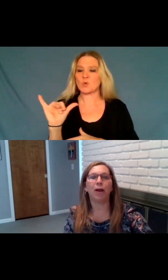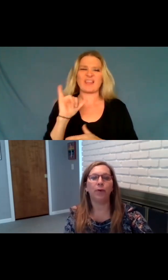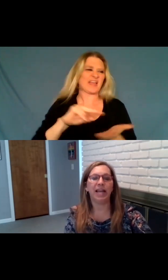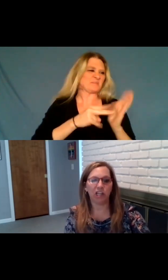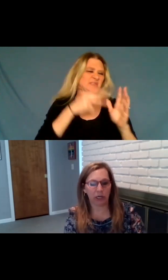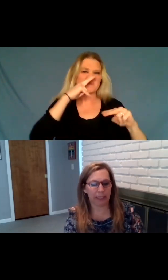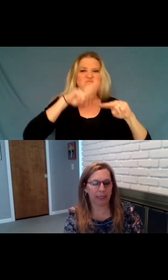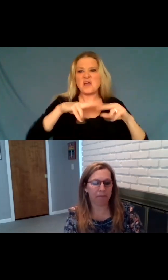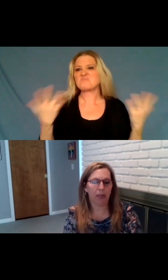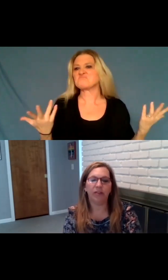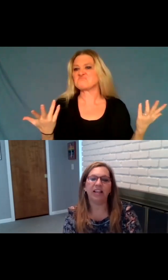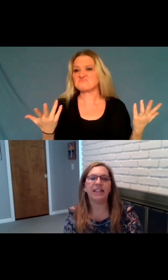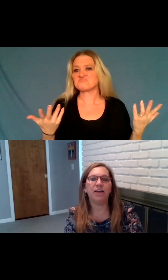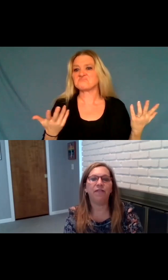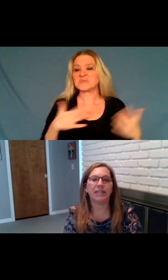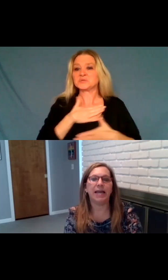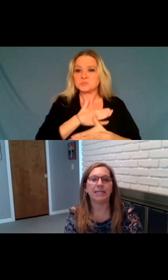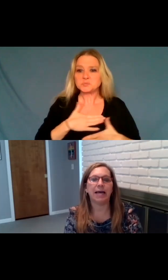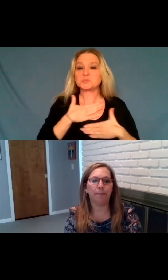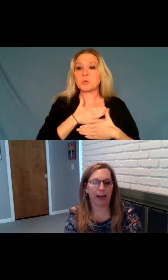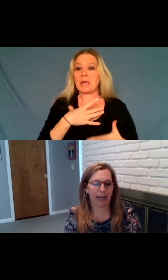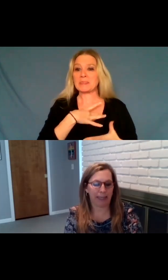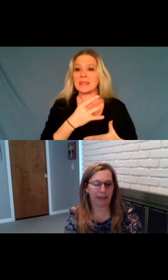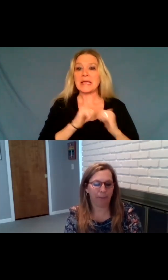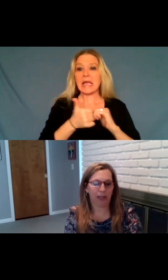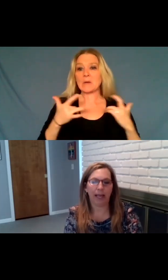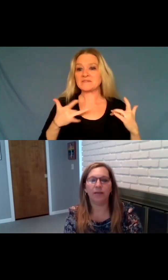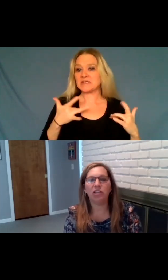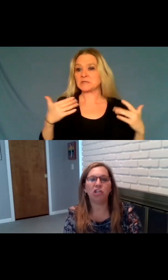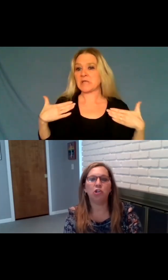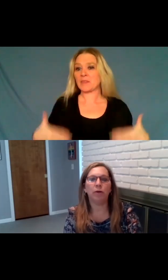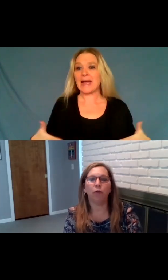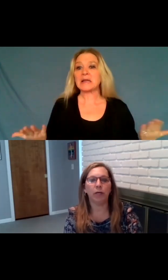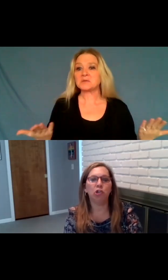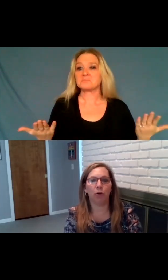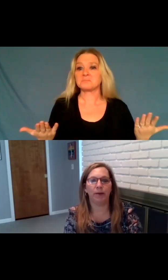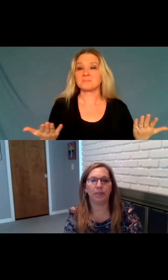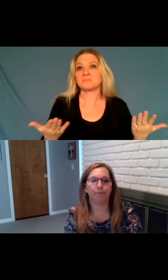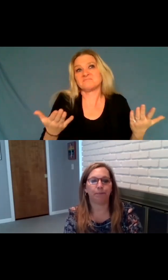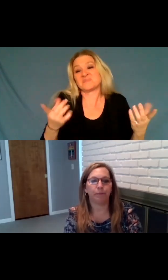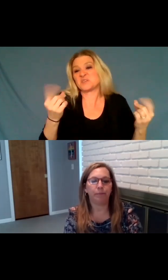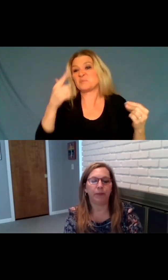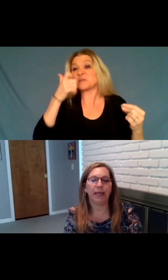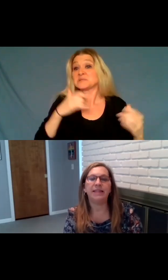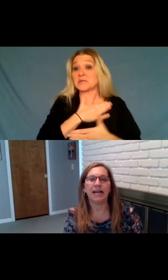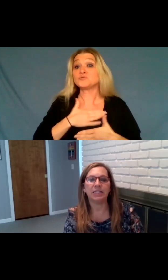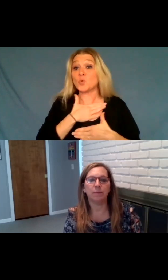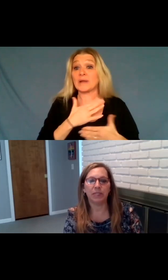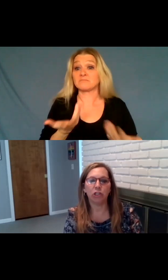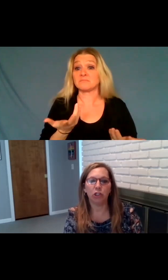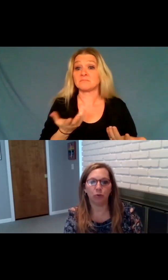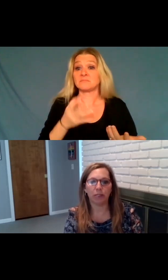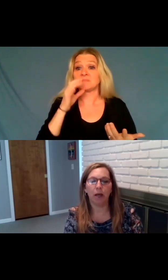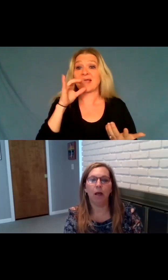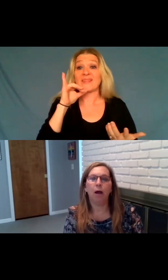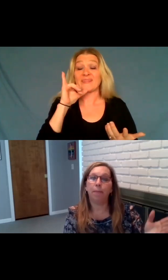fun, recreationally. They like the effect it has on the body, and they just do it for enjoyment. Okay, that's